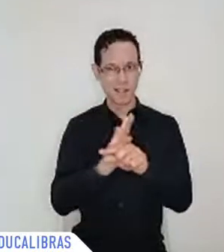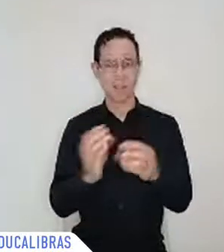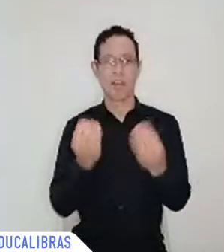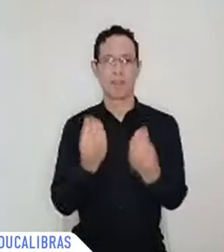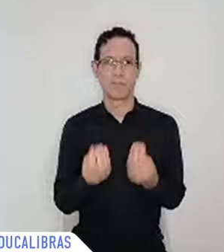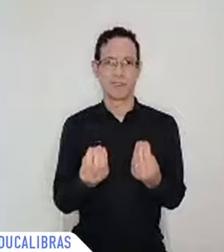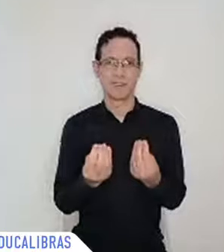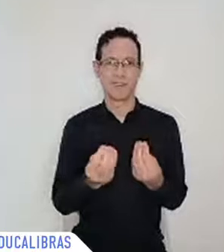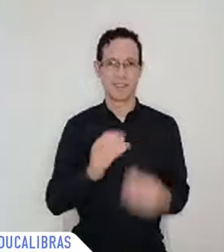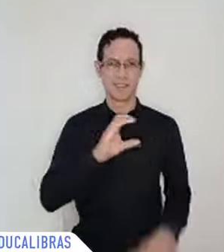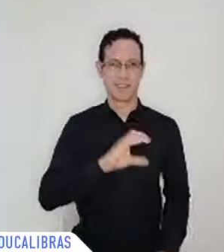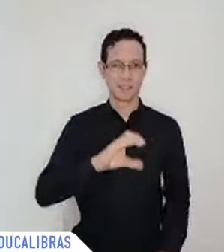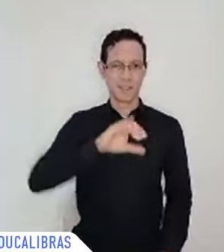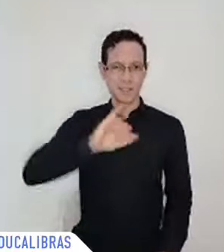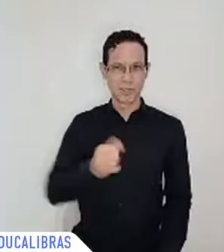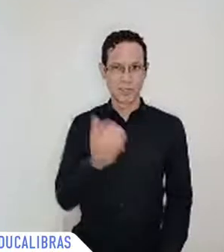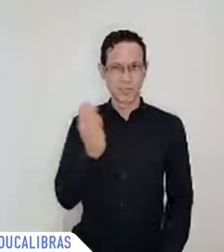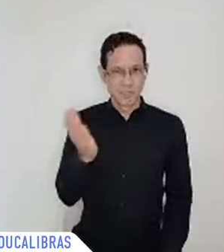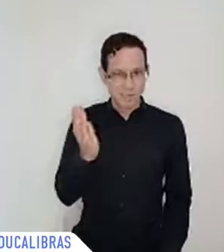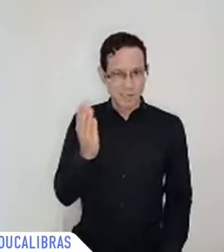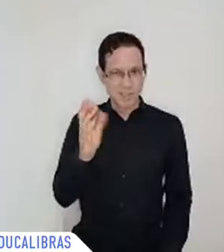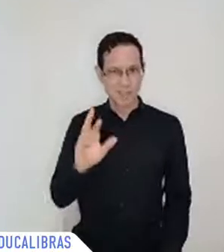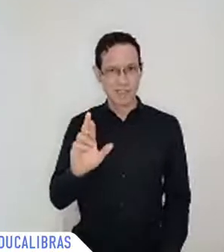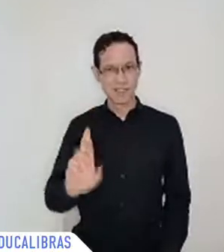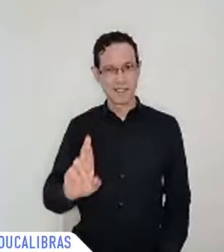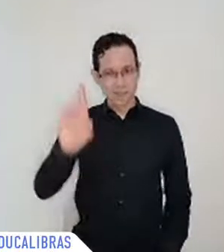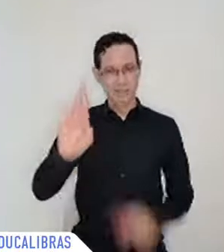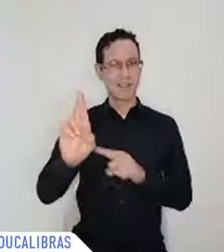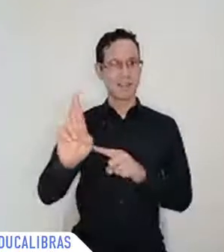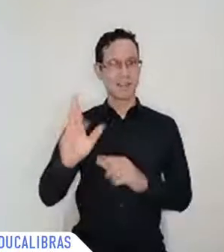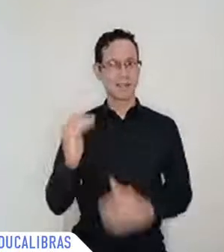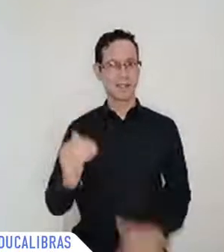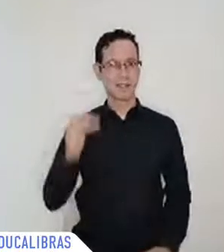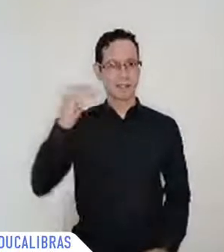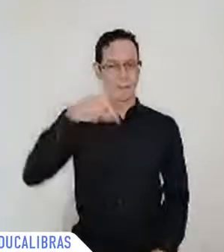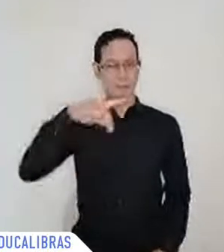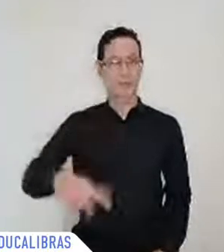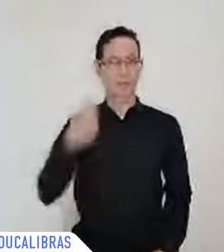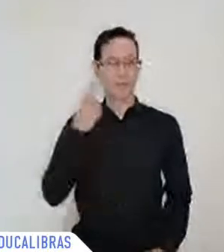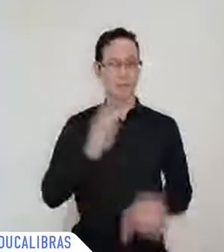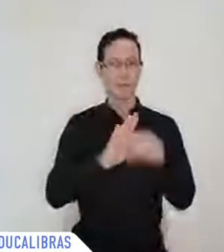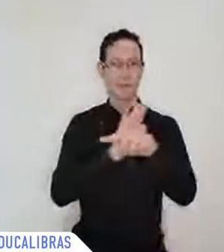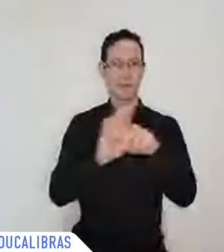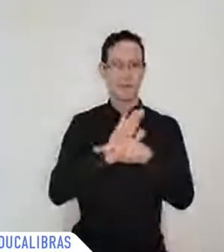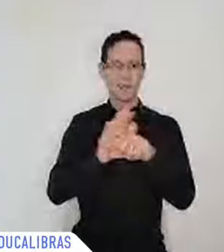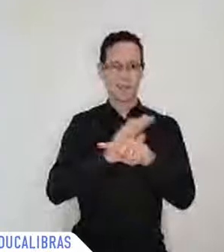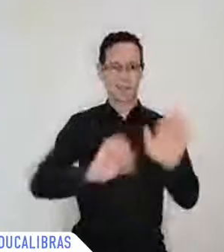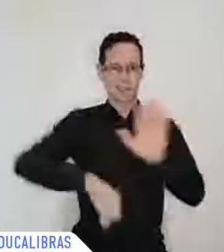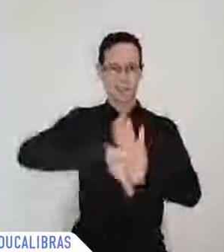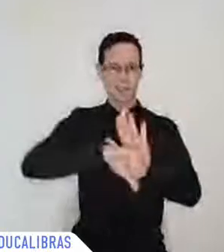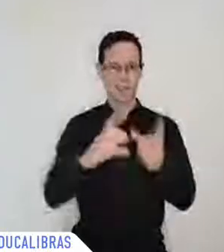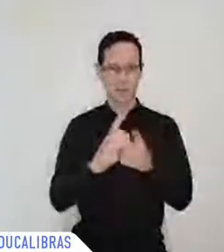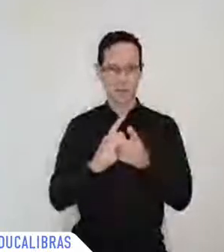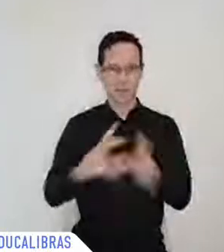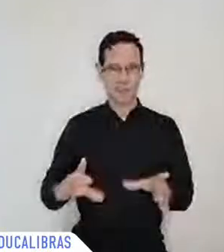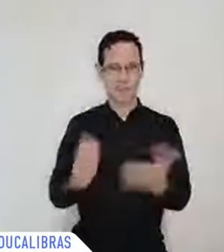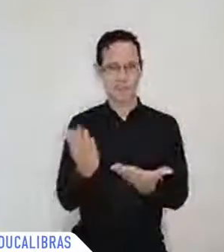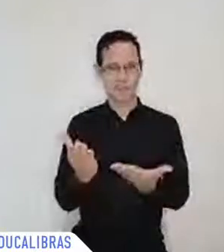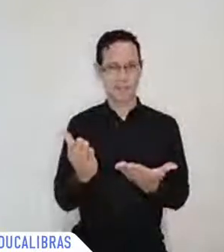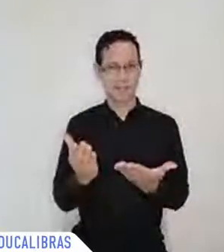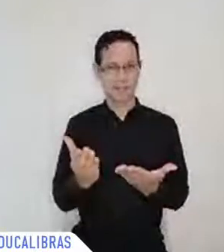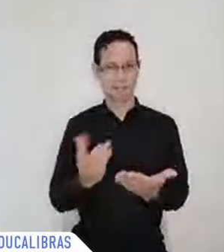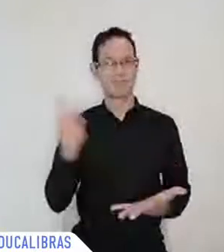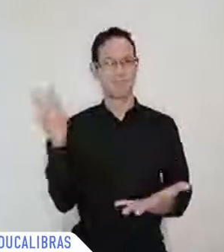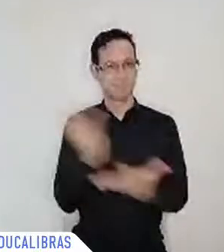lack of democratic justice, and people who are investigated for crimes